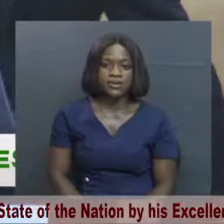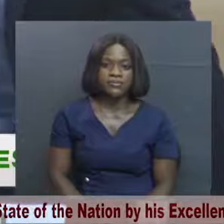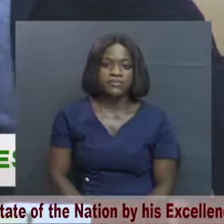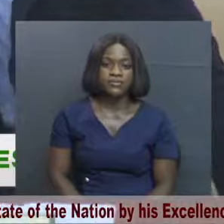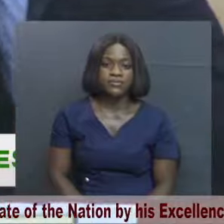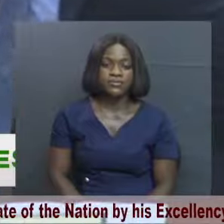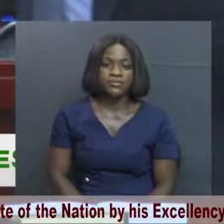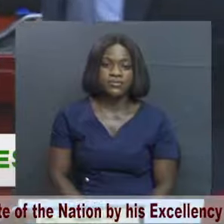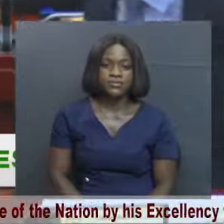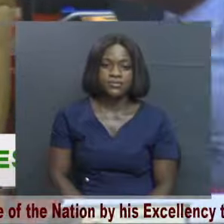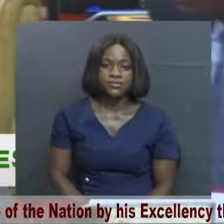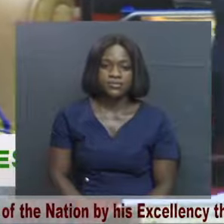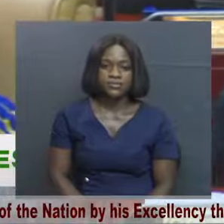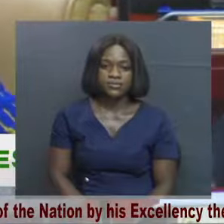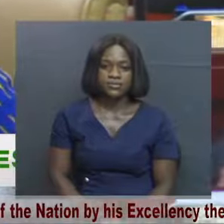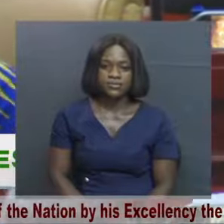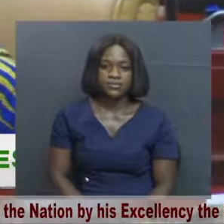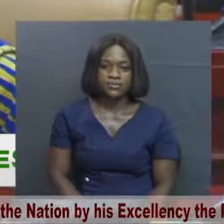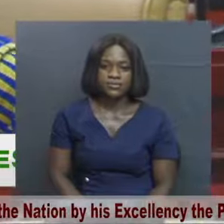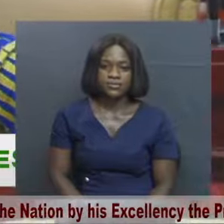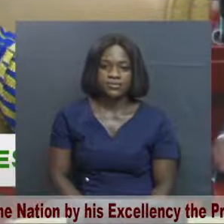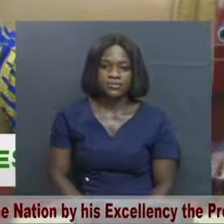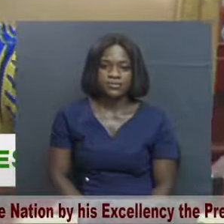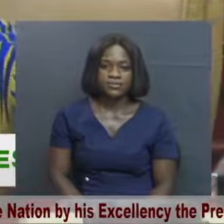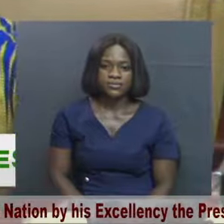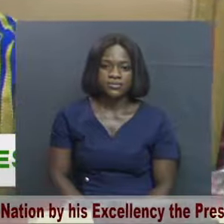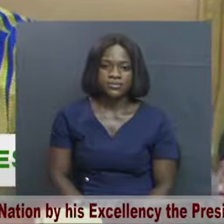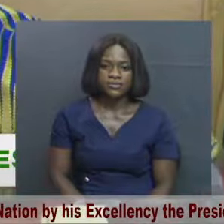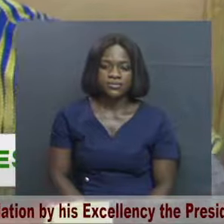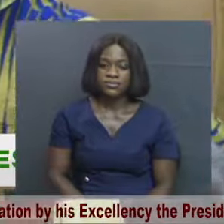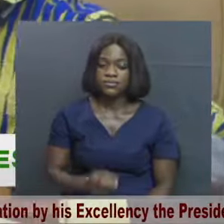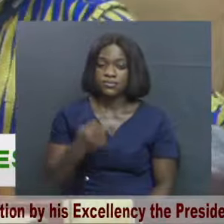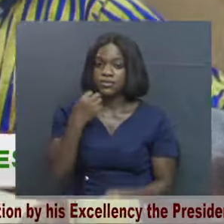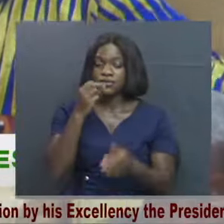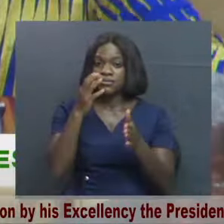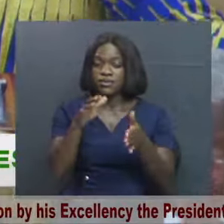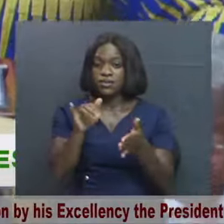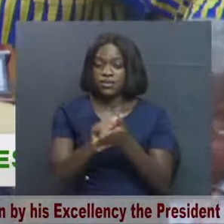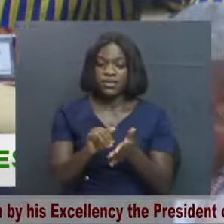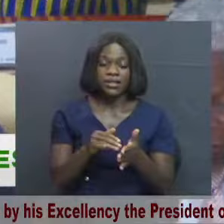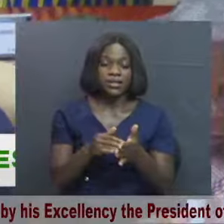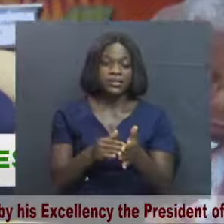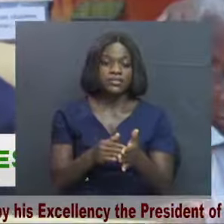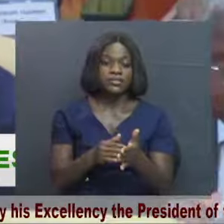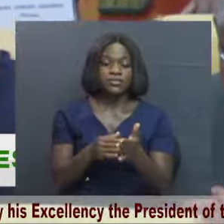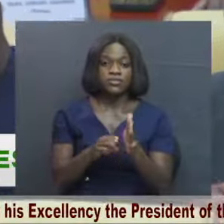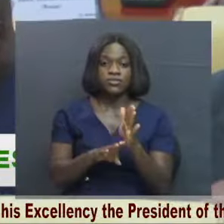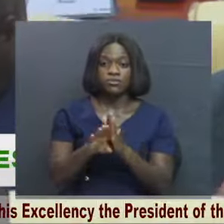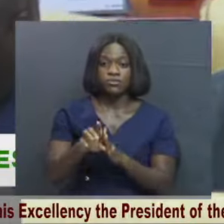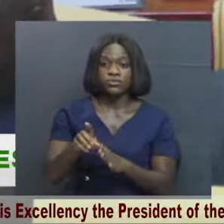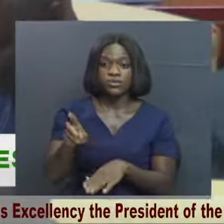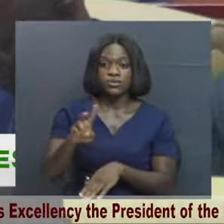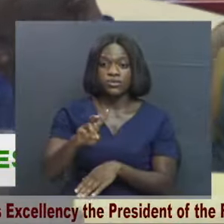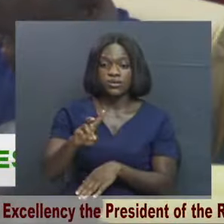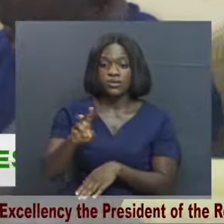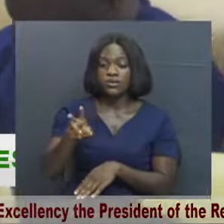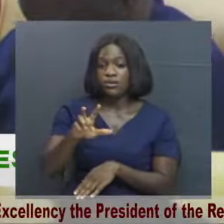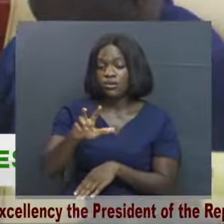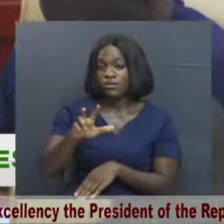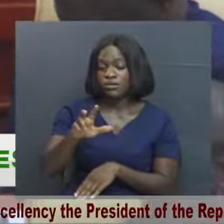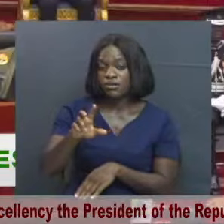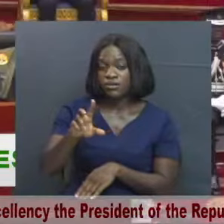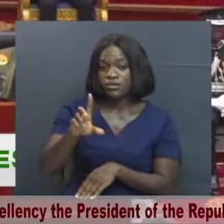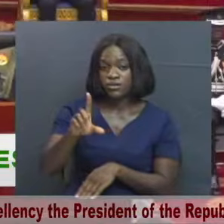program the speaker this is led to the development of 321 IDF